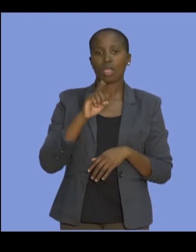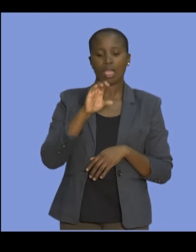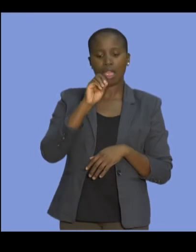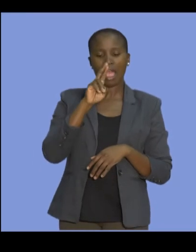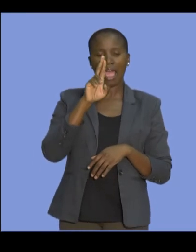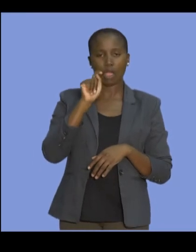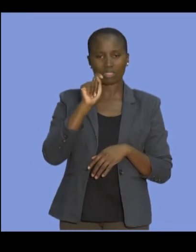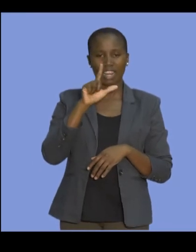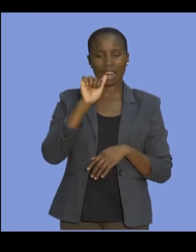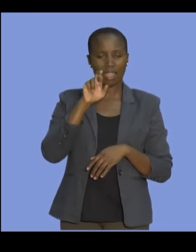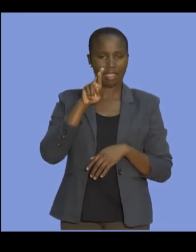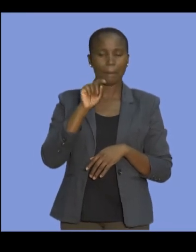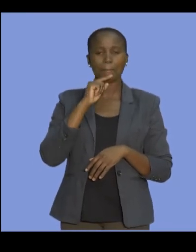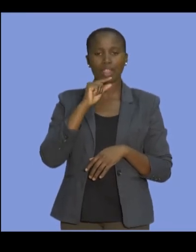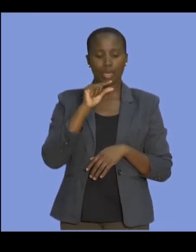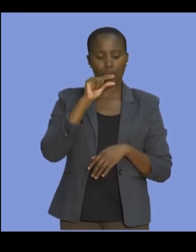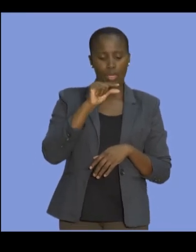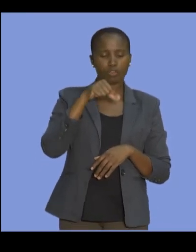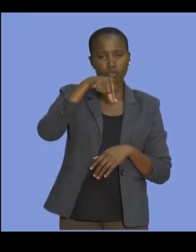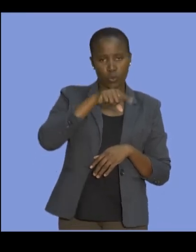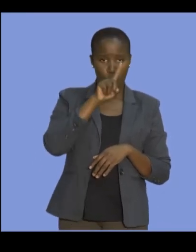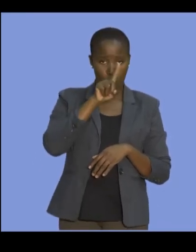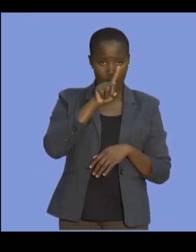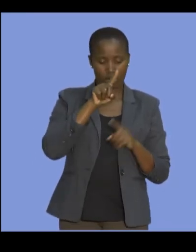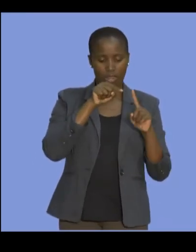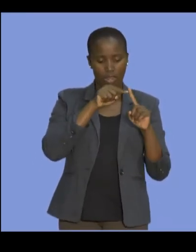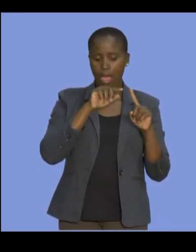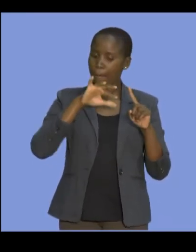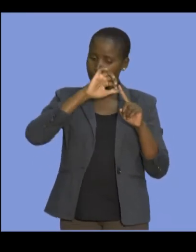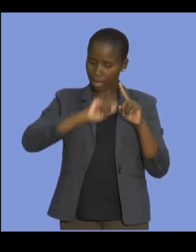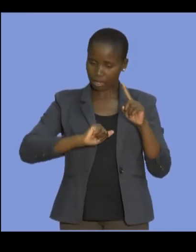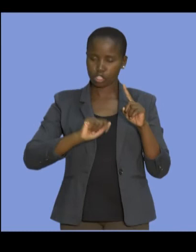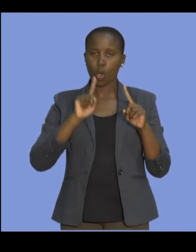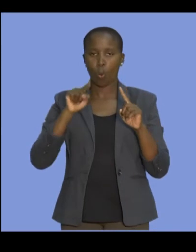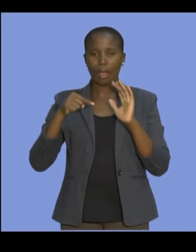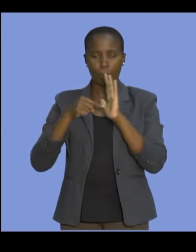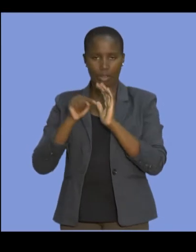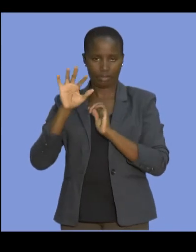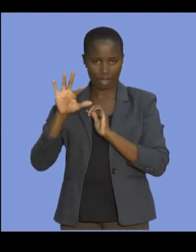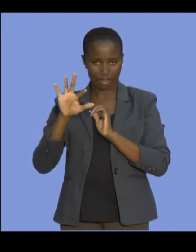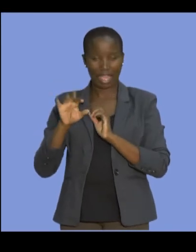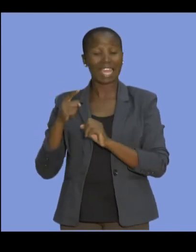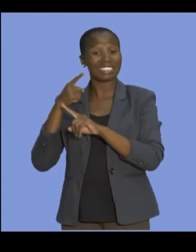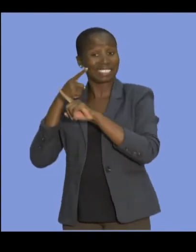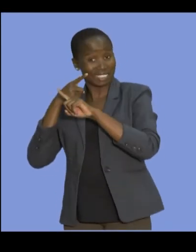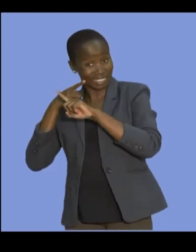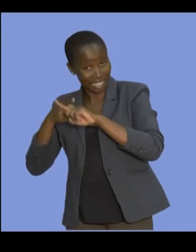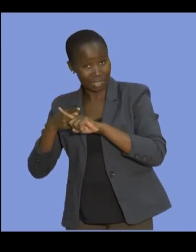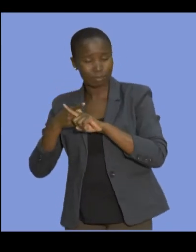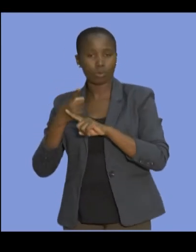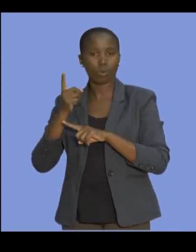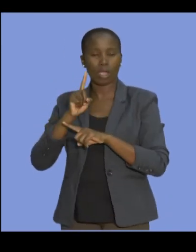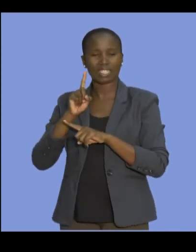this. Q1 minus 1.5 times the interquartile range. Remember